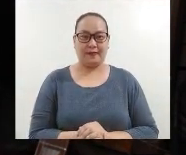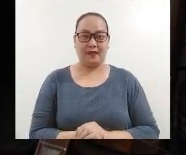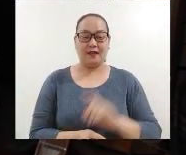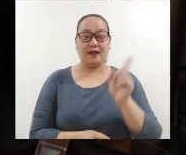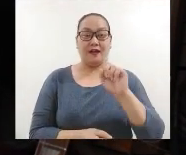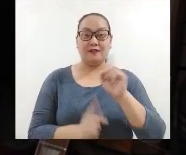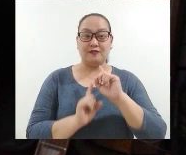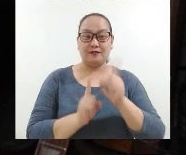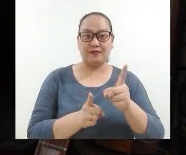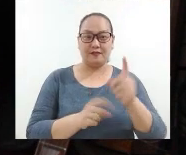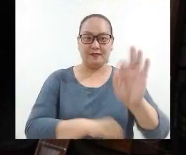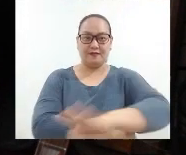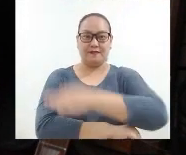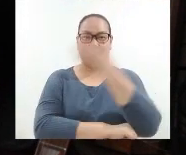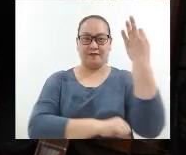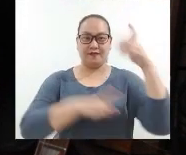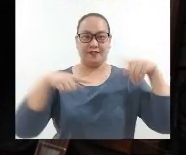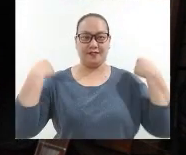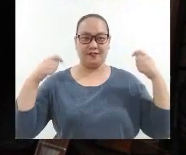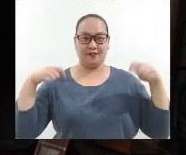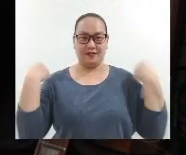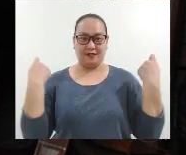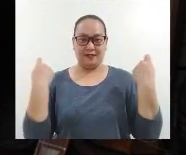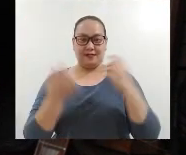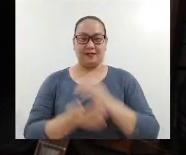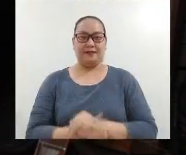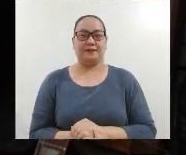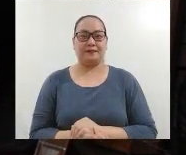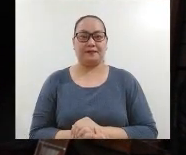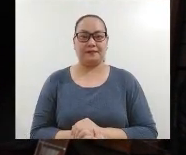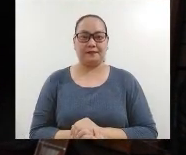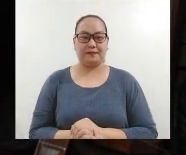O ano na ang kasagutan ninyo, Fernandino Teens?